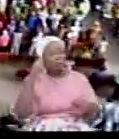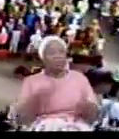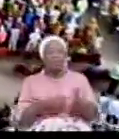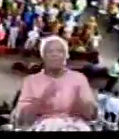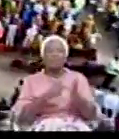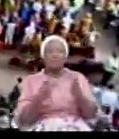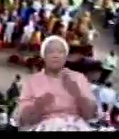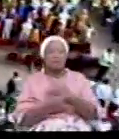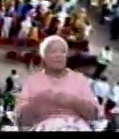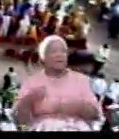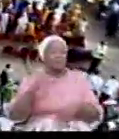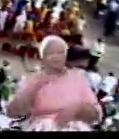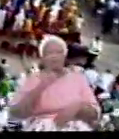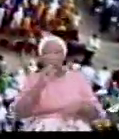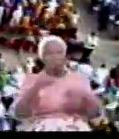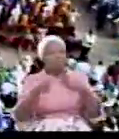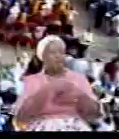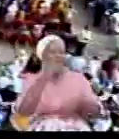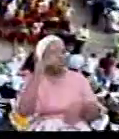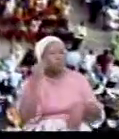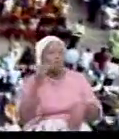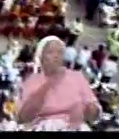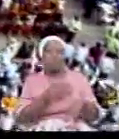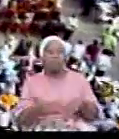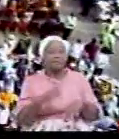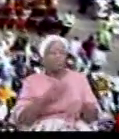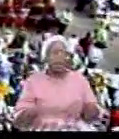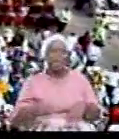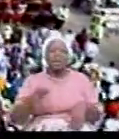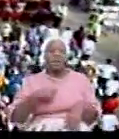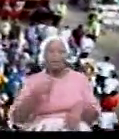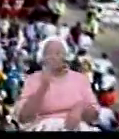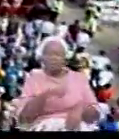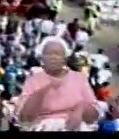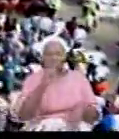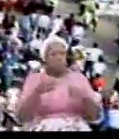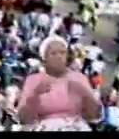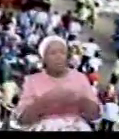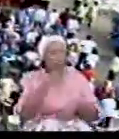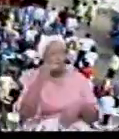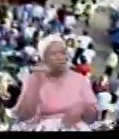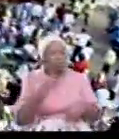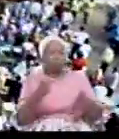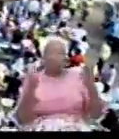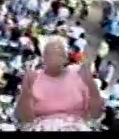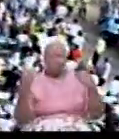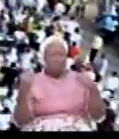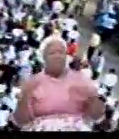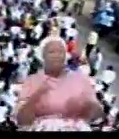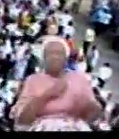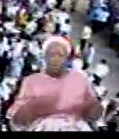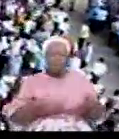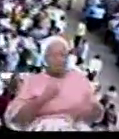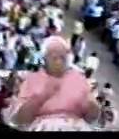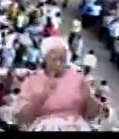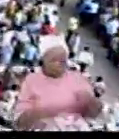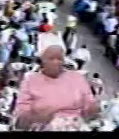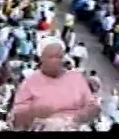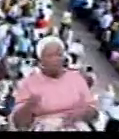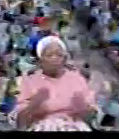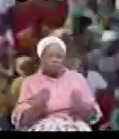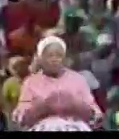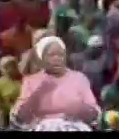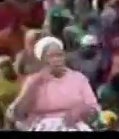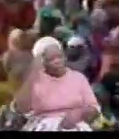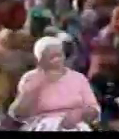must not pass us by. Unprecedented healing. Unprecedented deliverances. That is what we're going to